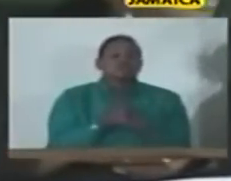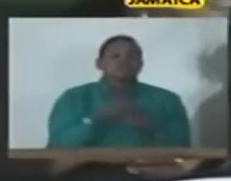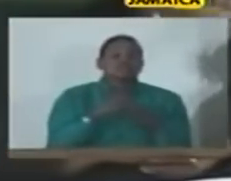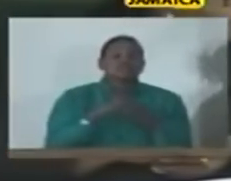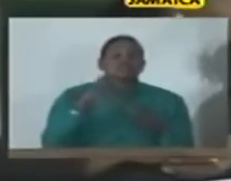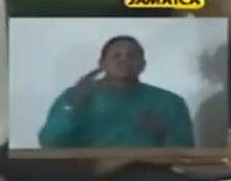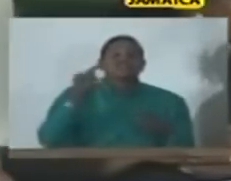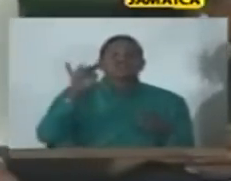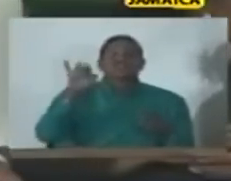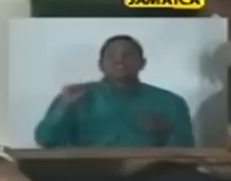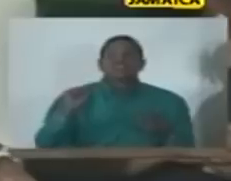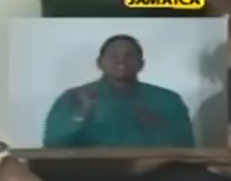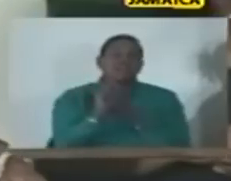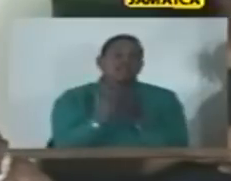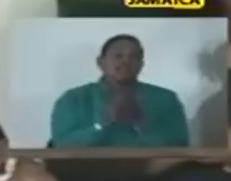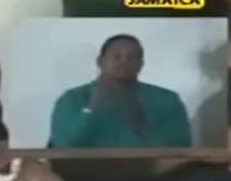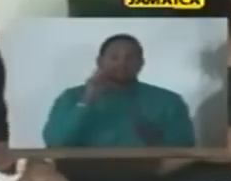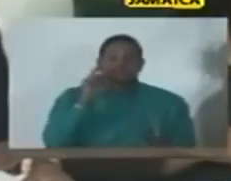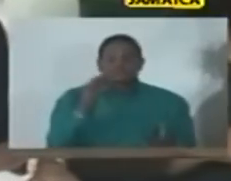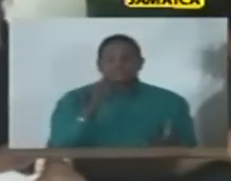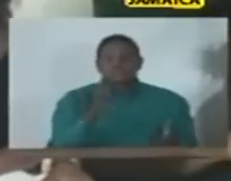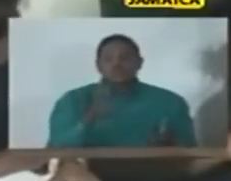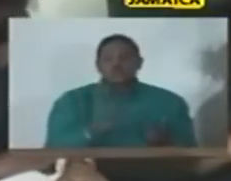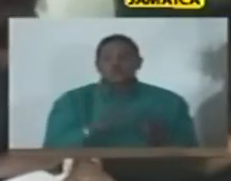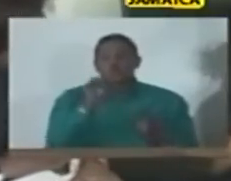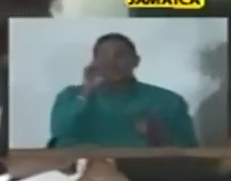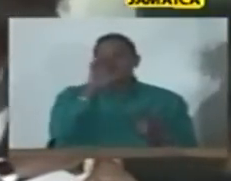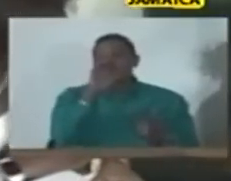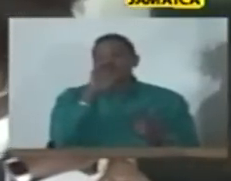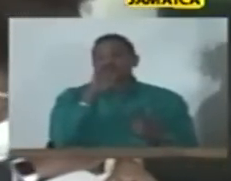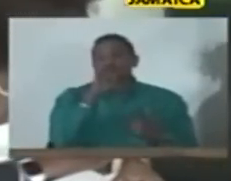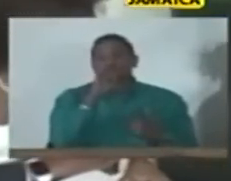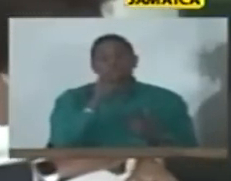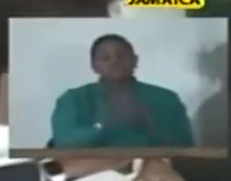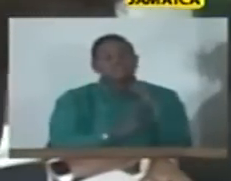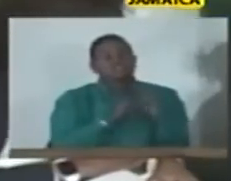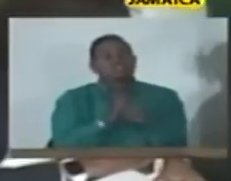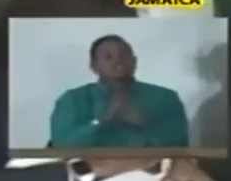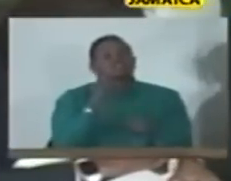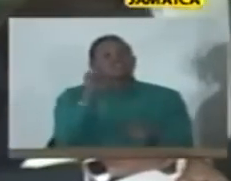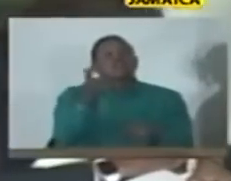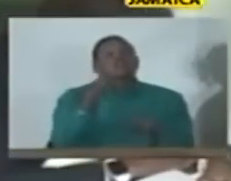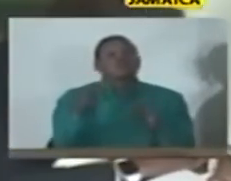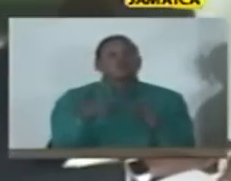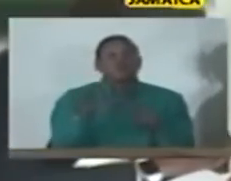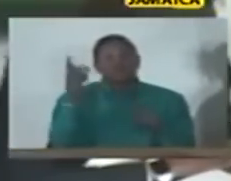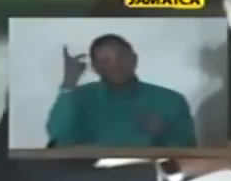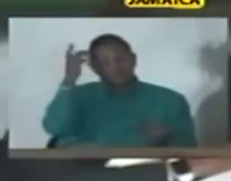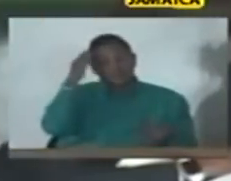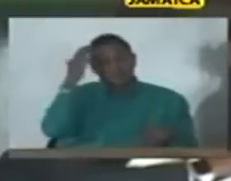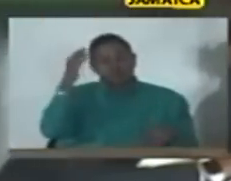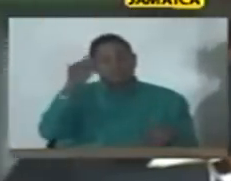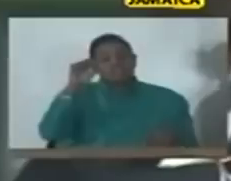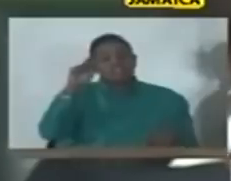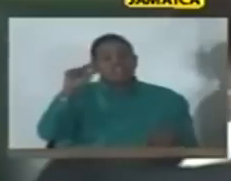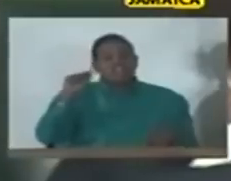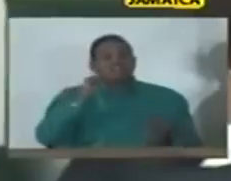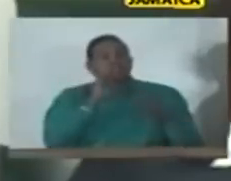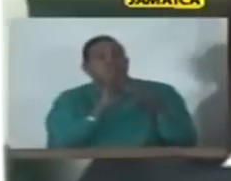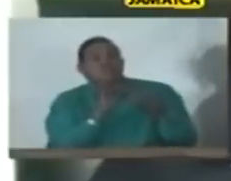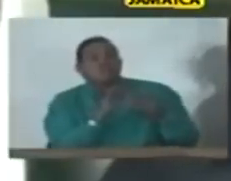Act, because that will have slipped me. 100 years after when the Prime Minister is in Geneva, bigging up trade unions and so